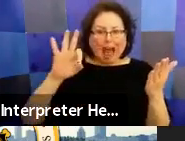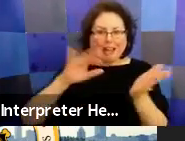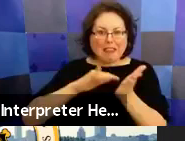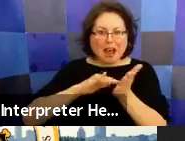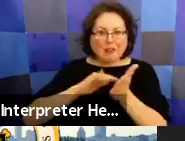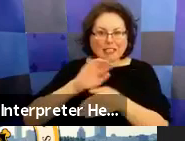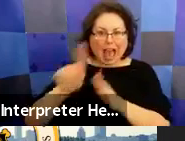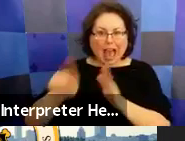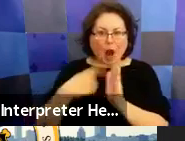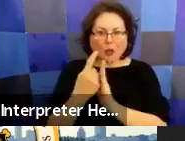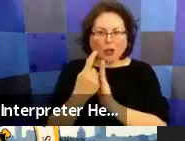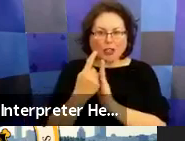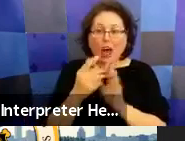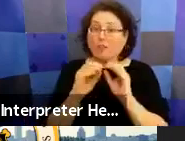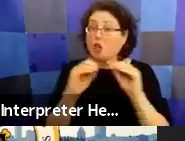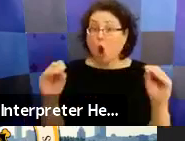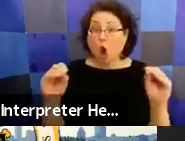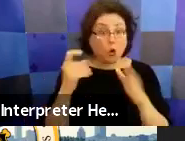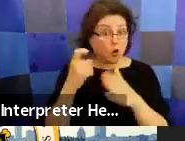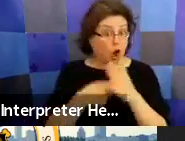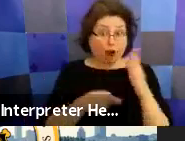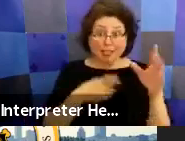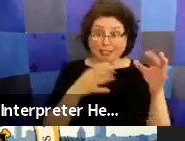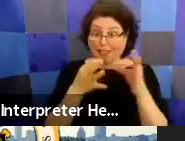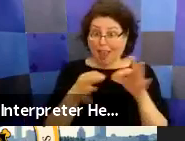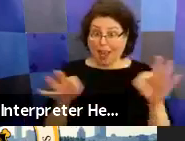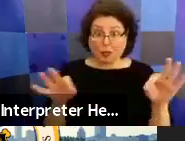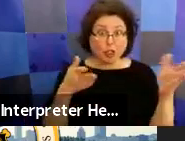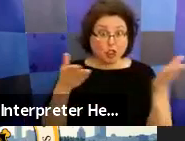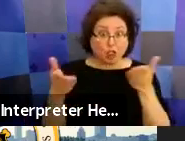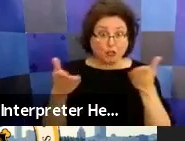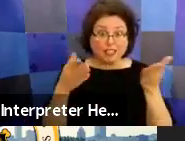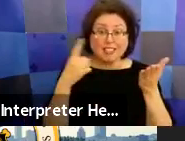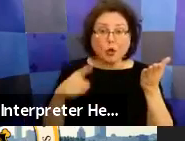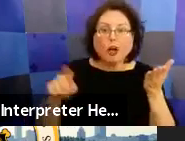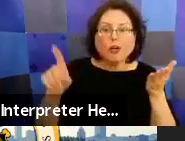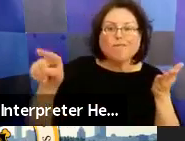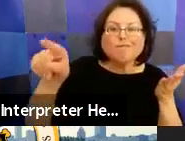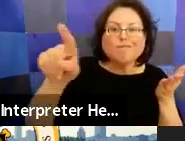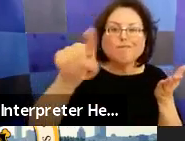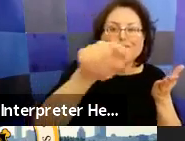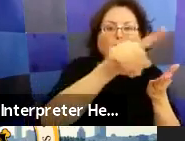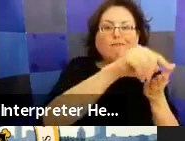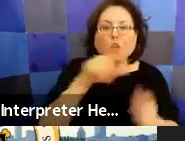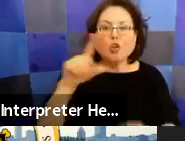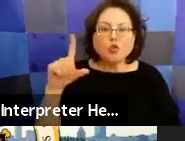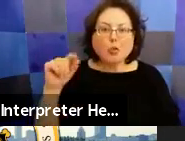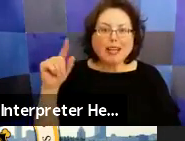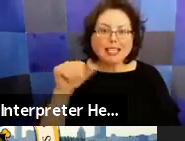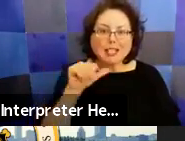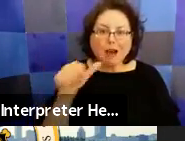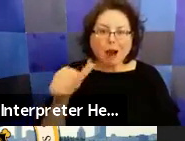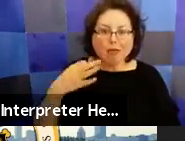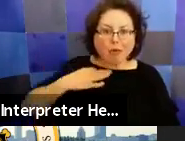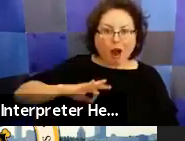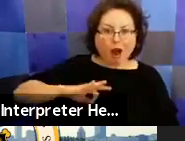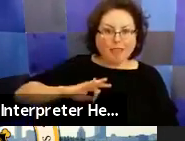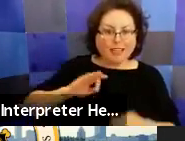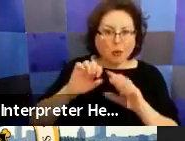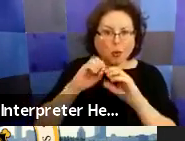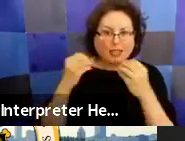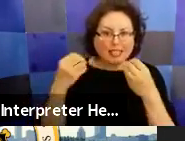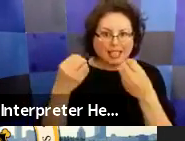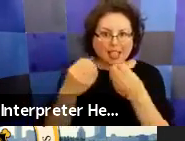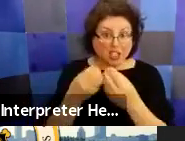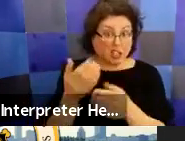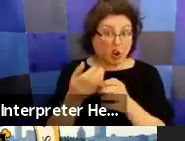of no-cost language services to like 20 nonprofits in the area over the last couple of years. And it's